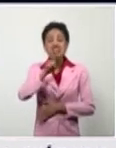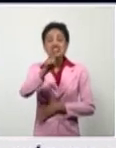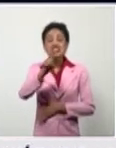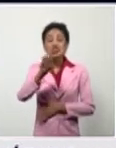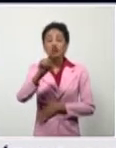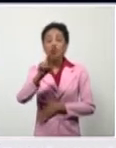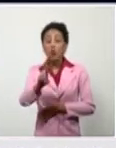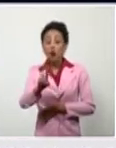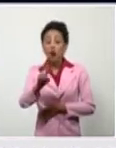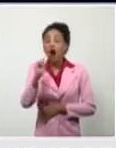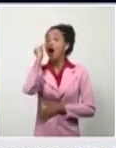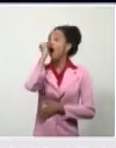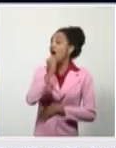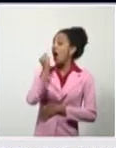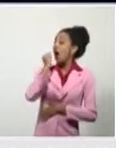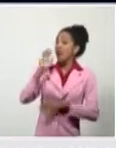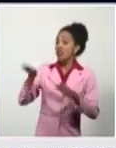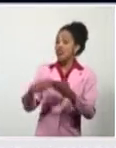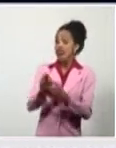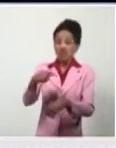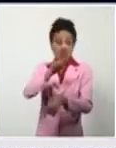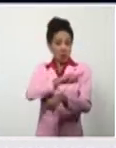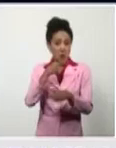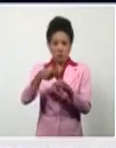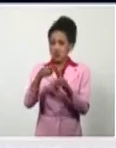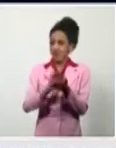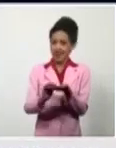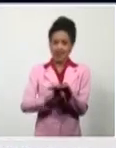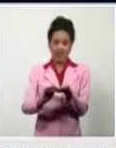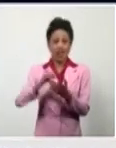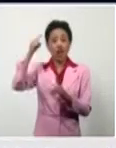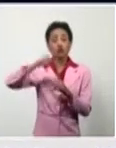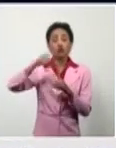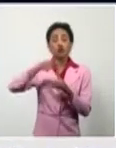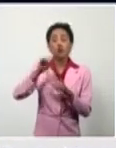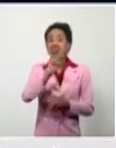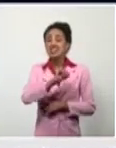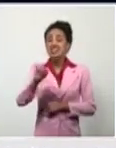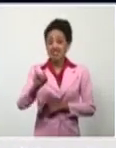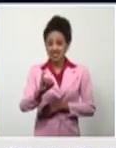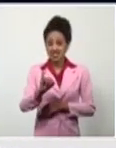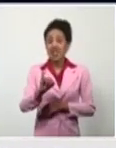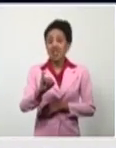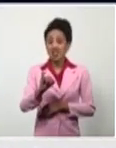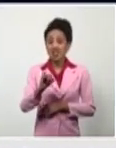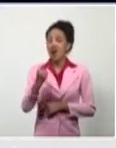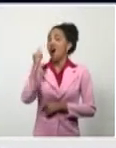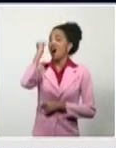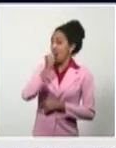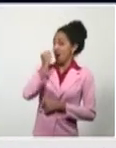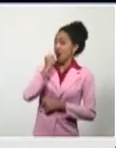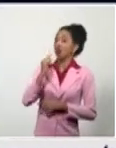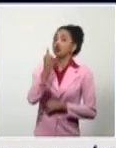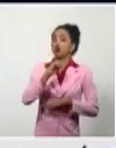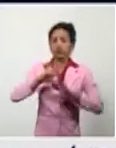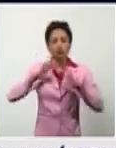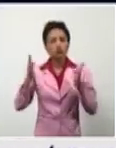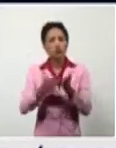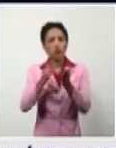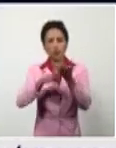101 samples yesterday, Las Tunas 76, and so the rest of the provinces